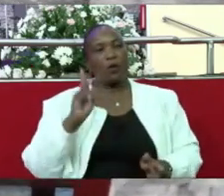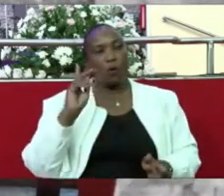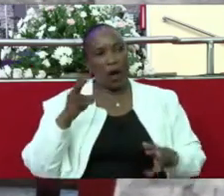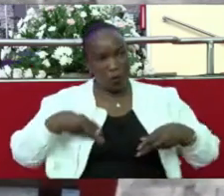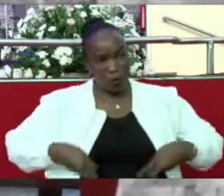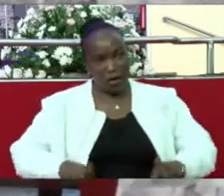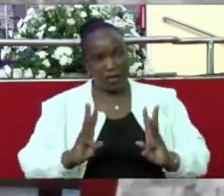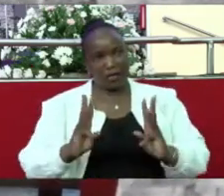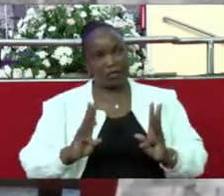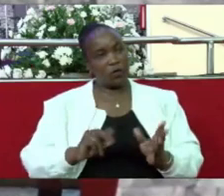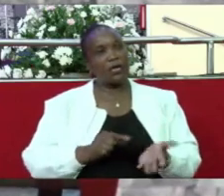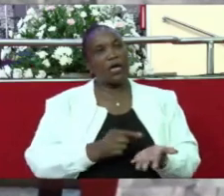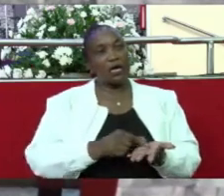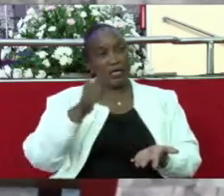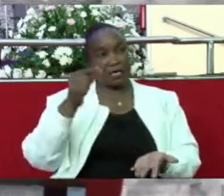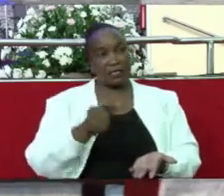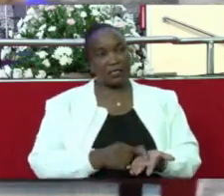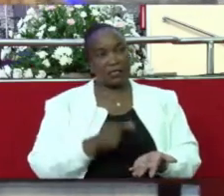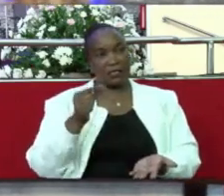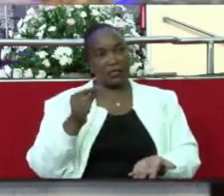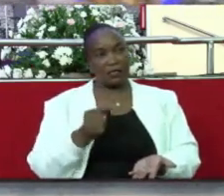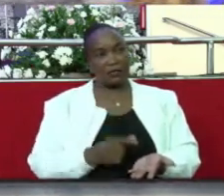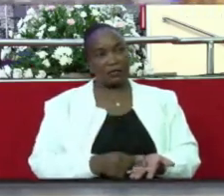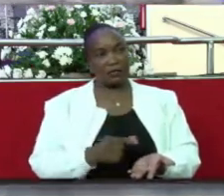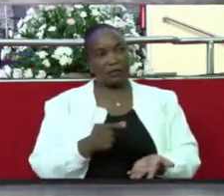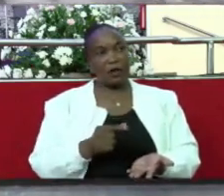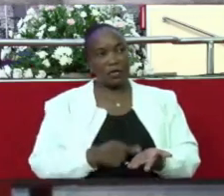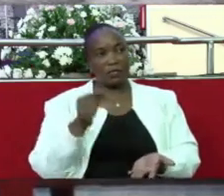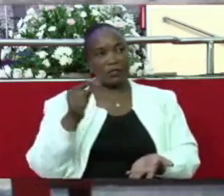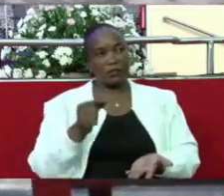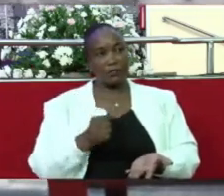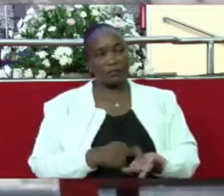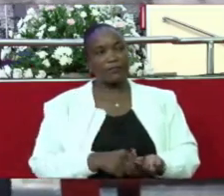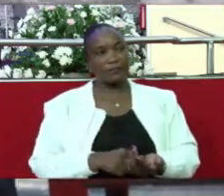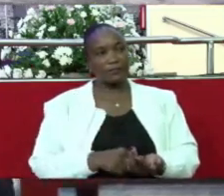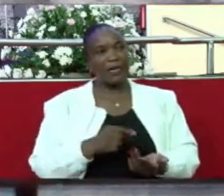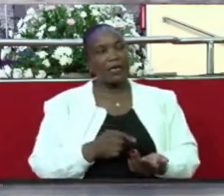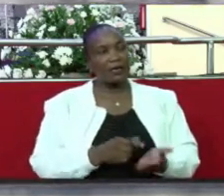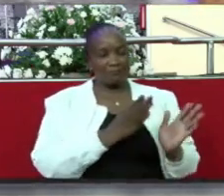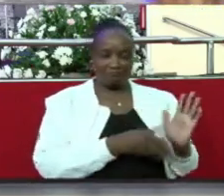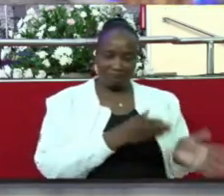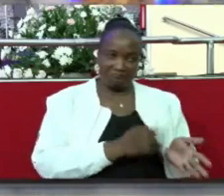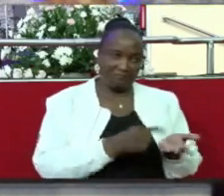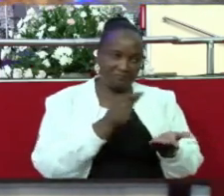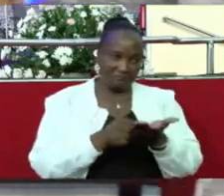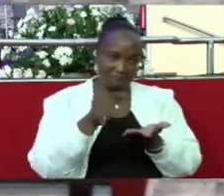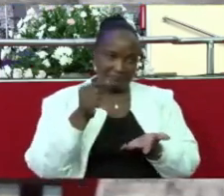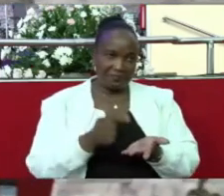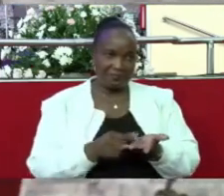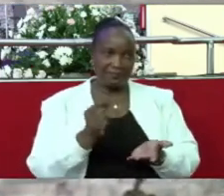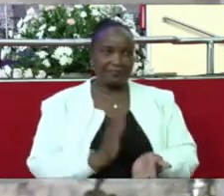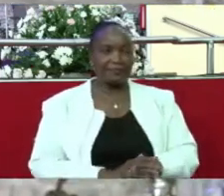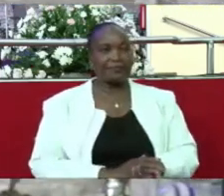grace. Tell someone grace. Mwambie mtu neema. Grace, sometimes